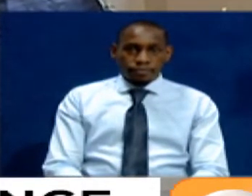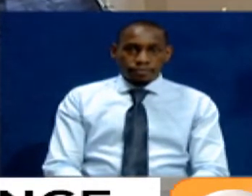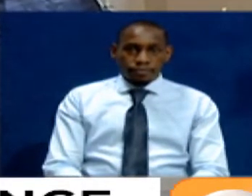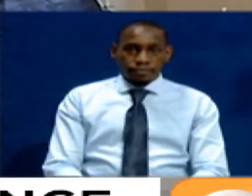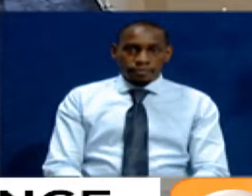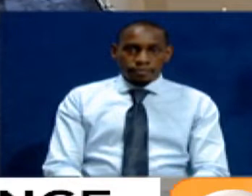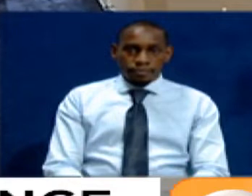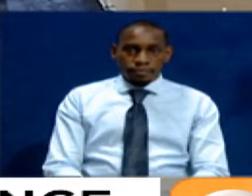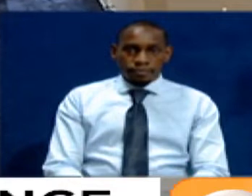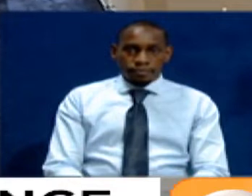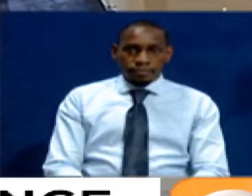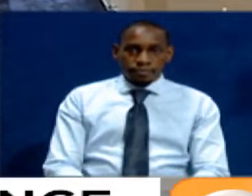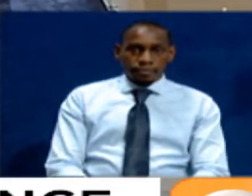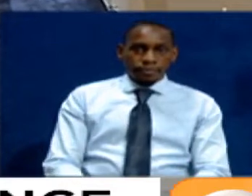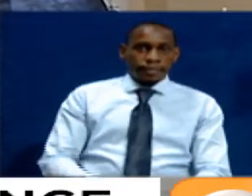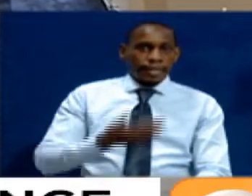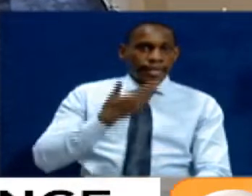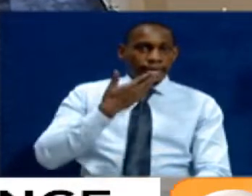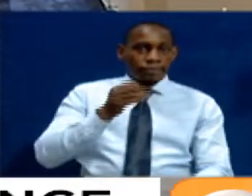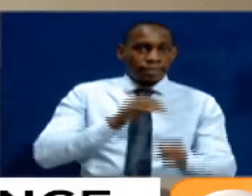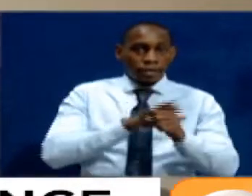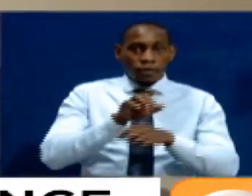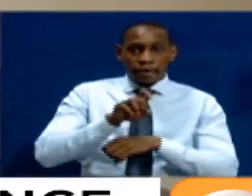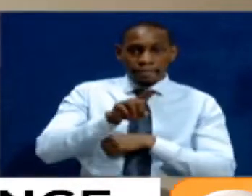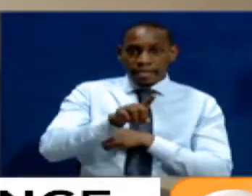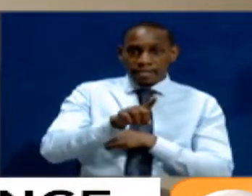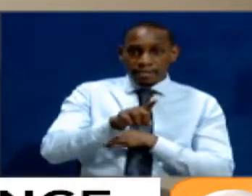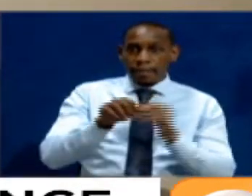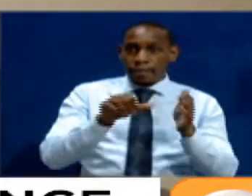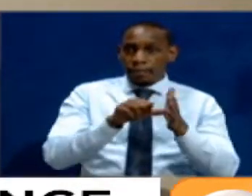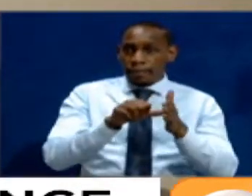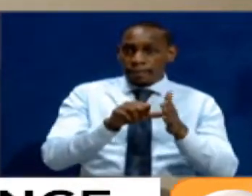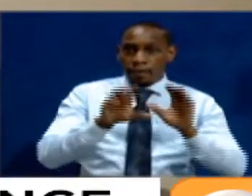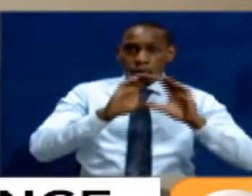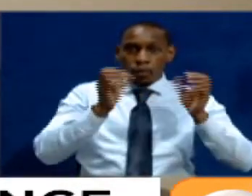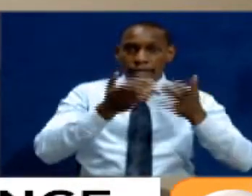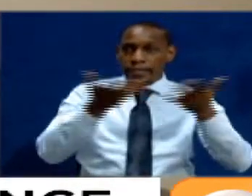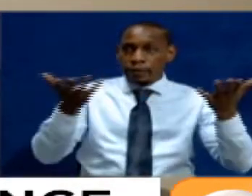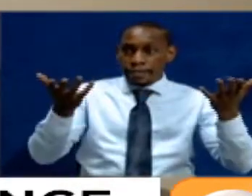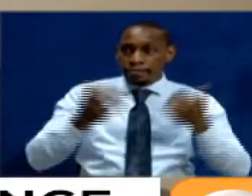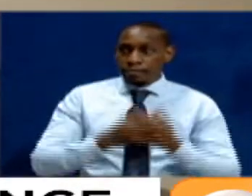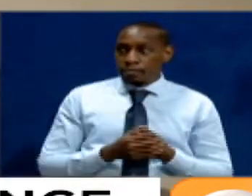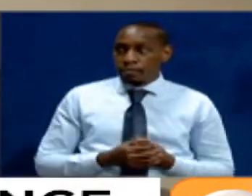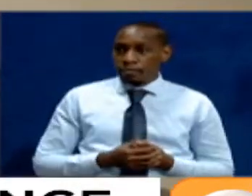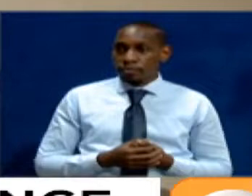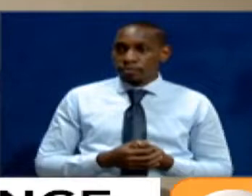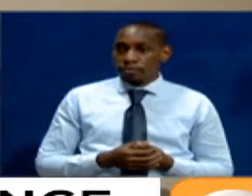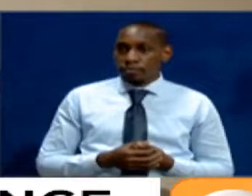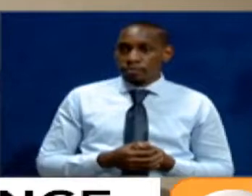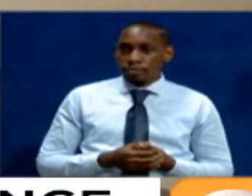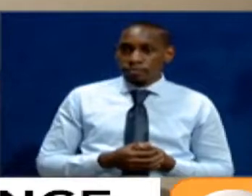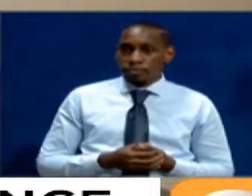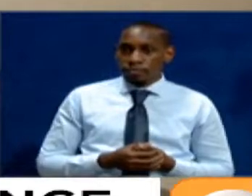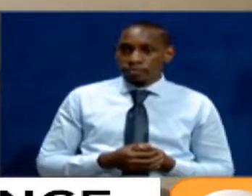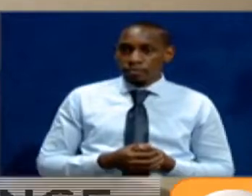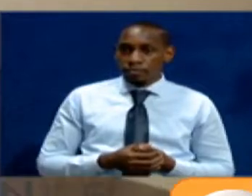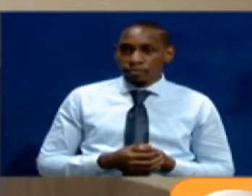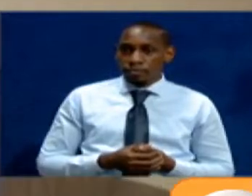Jeff, the response to the coronavirus pandemic worldwide is